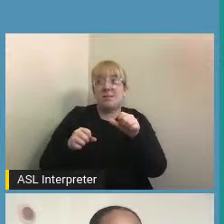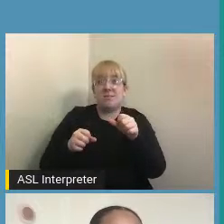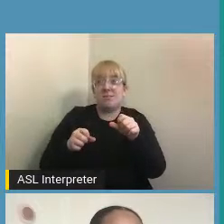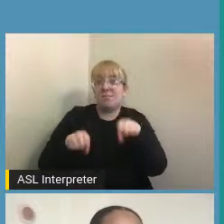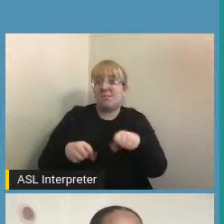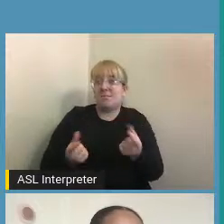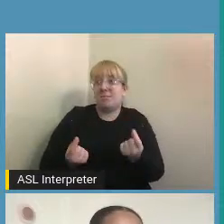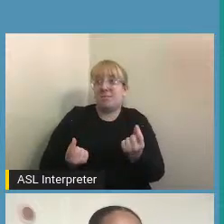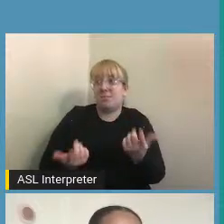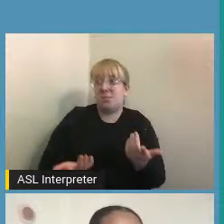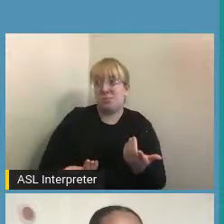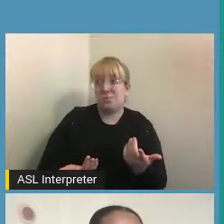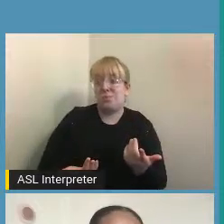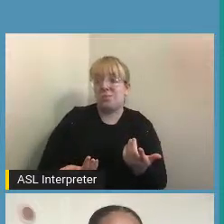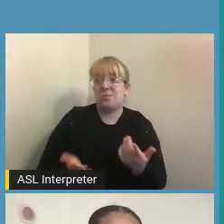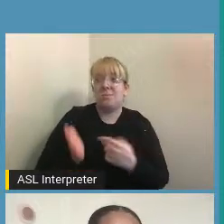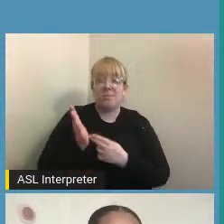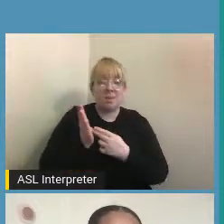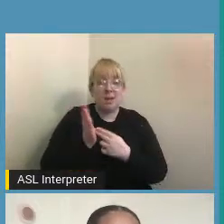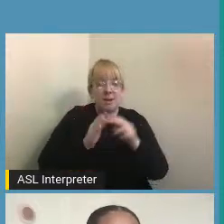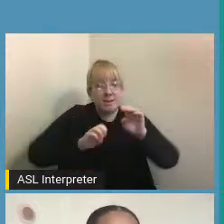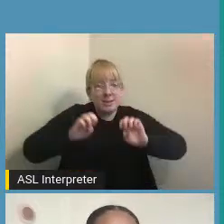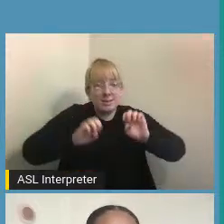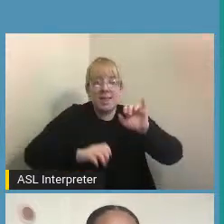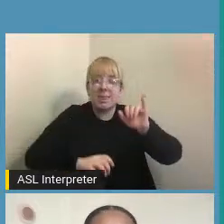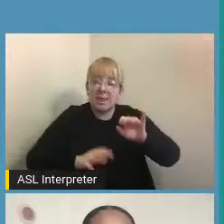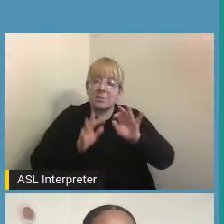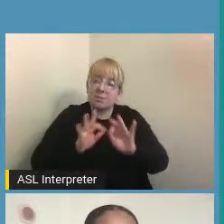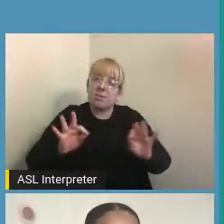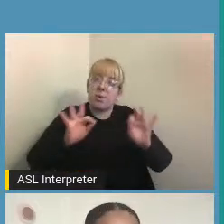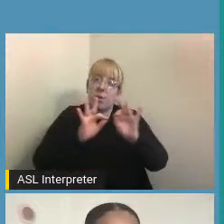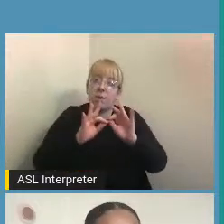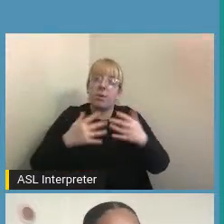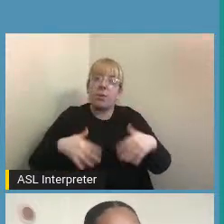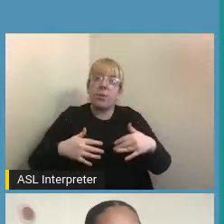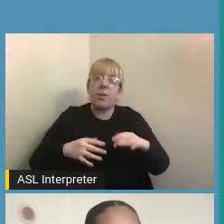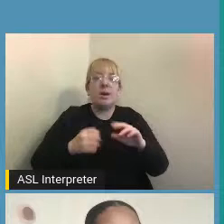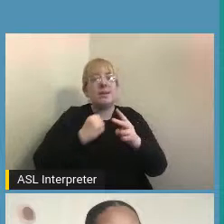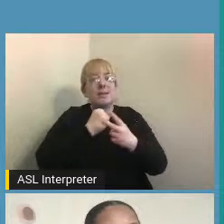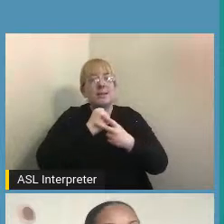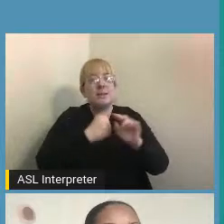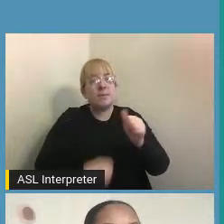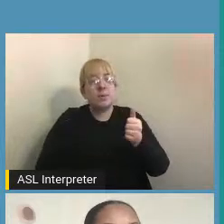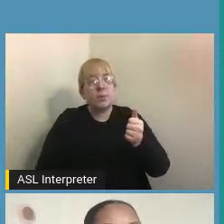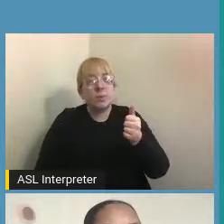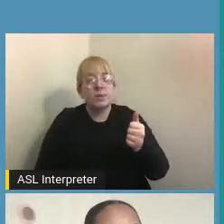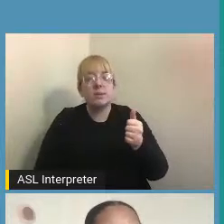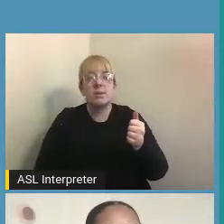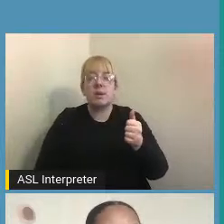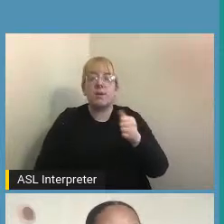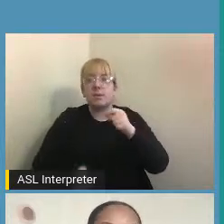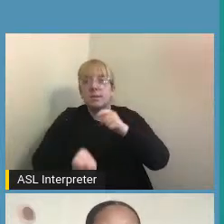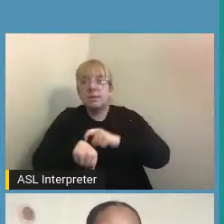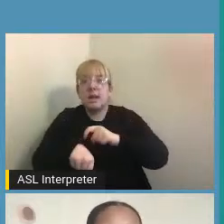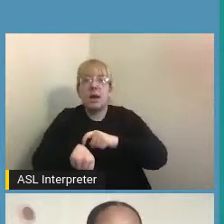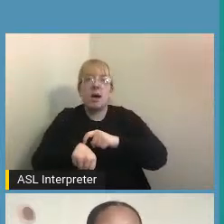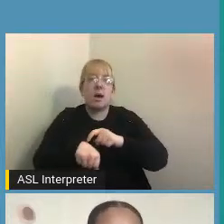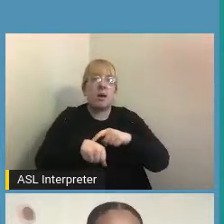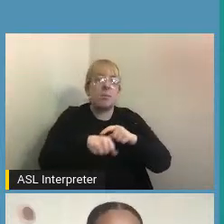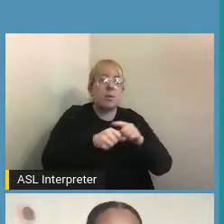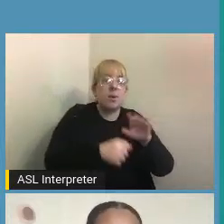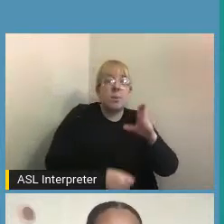honest evaluation is critical in saving yourself trouble down the road later, burnout,